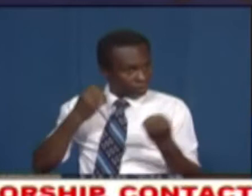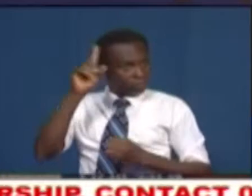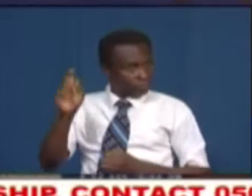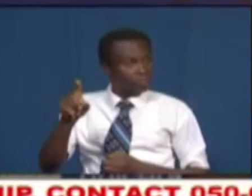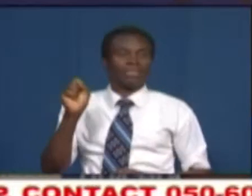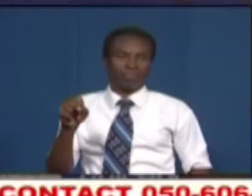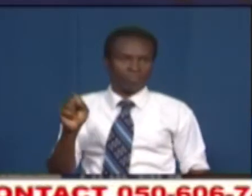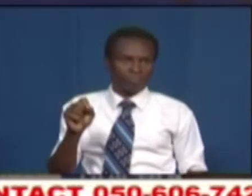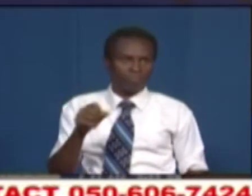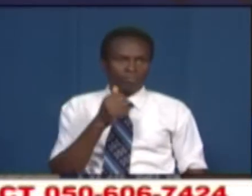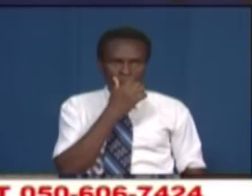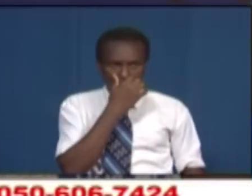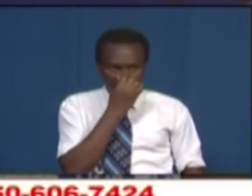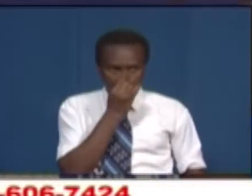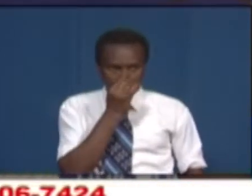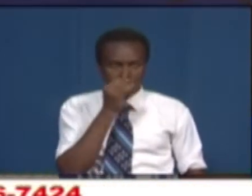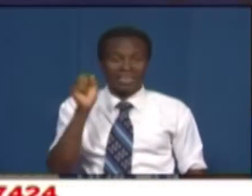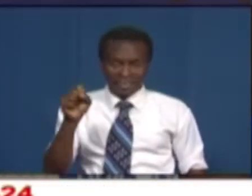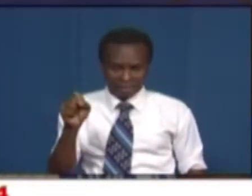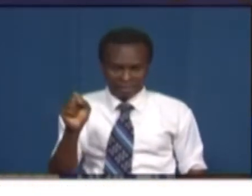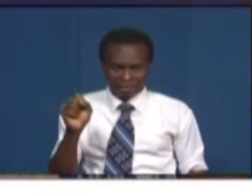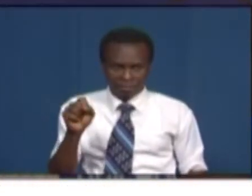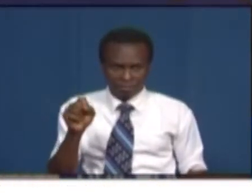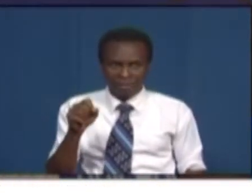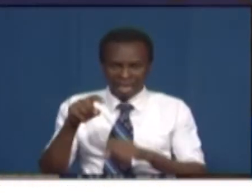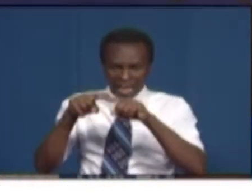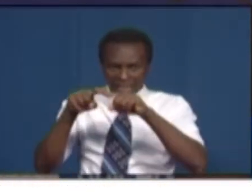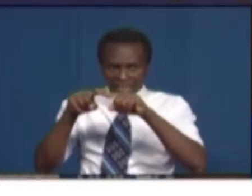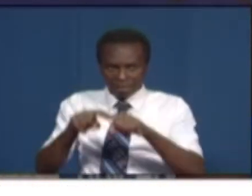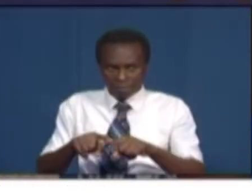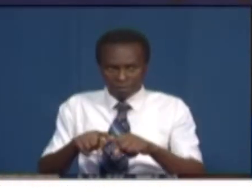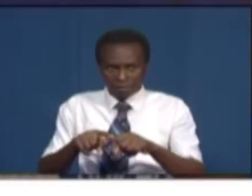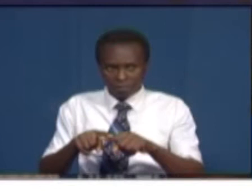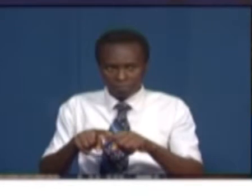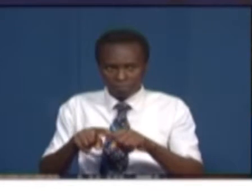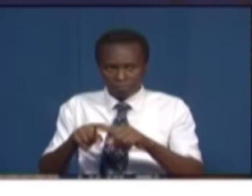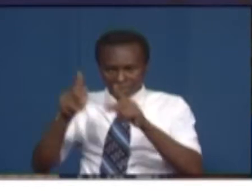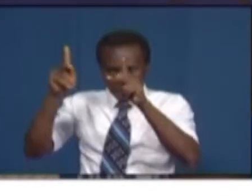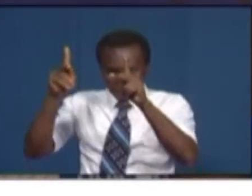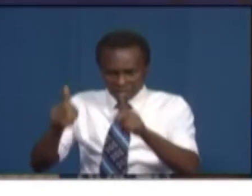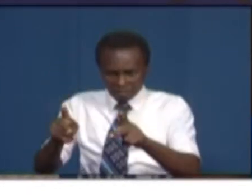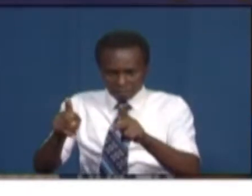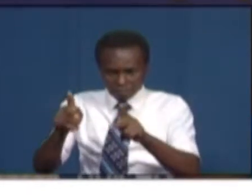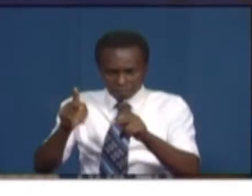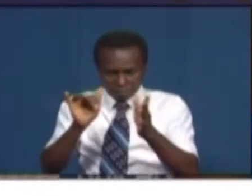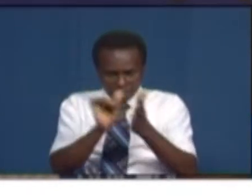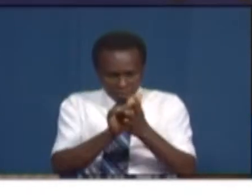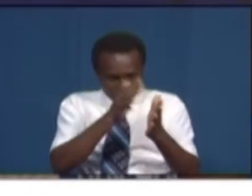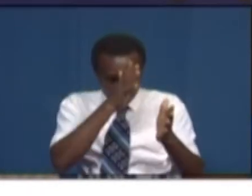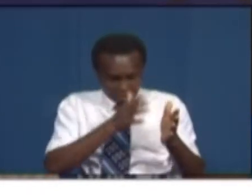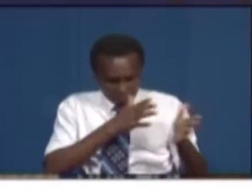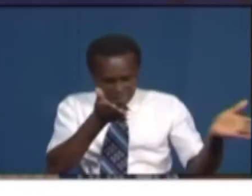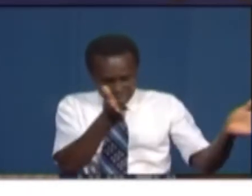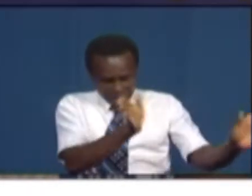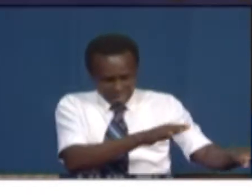plays a key role. And it depends on the kind of step parents that you have. Some,